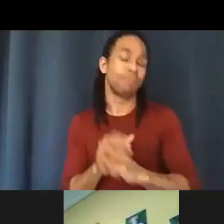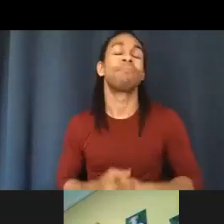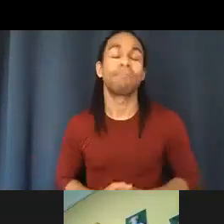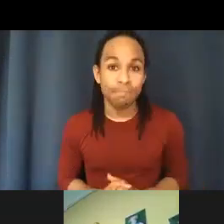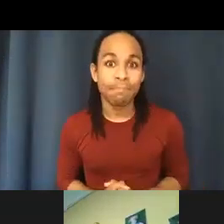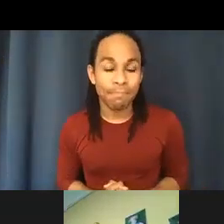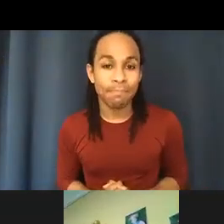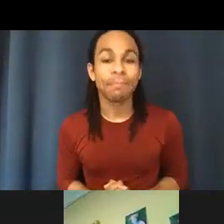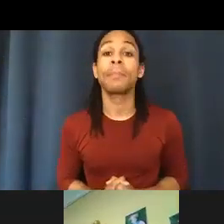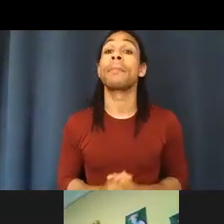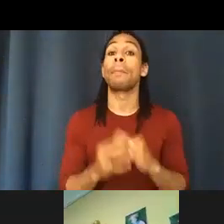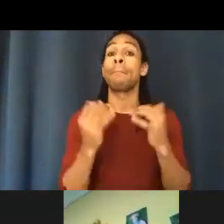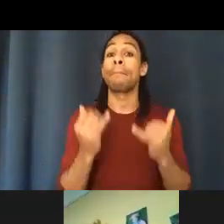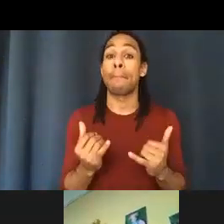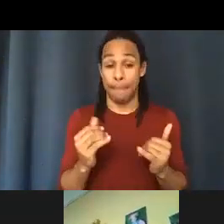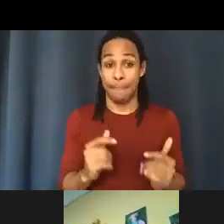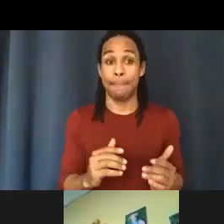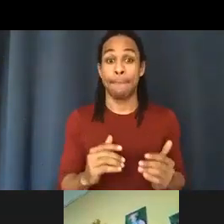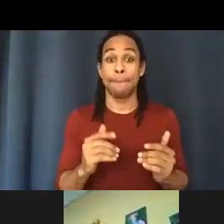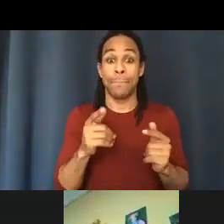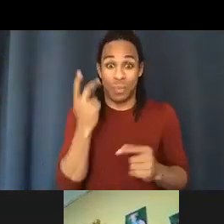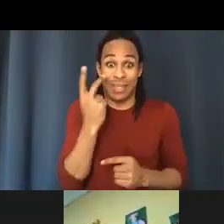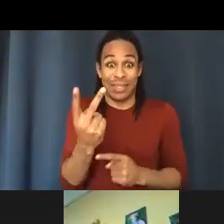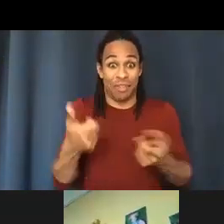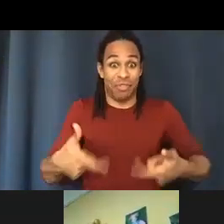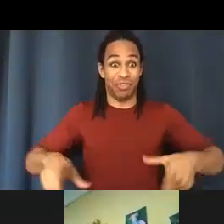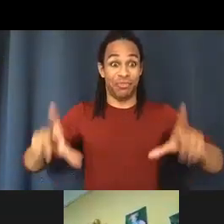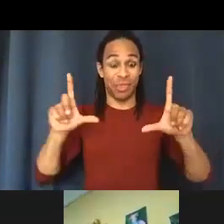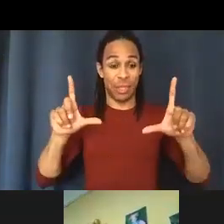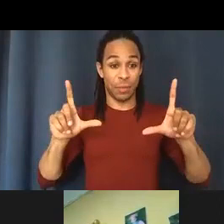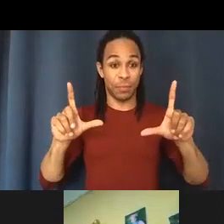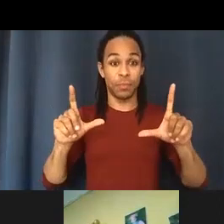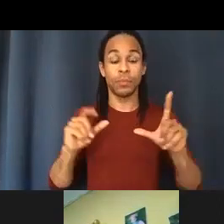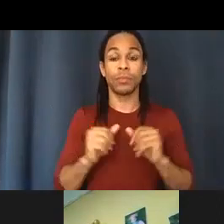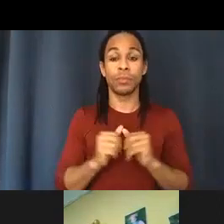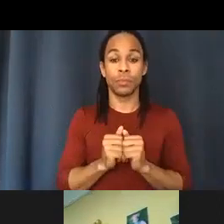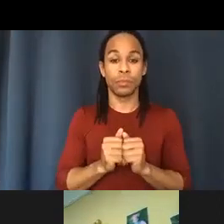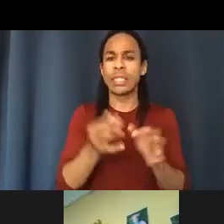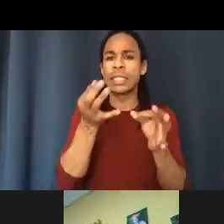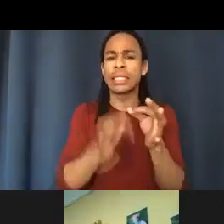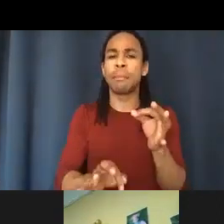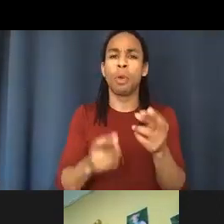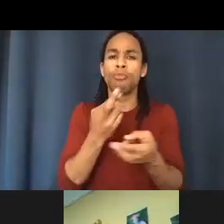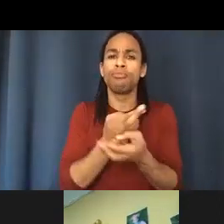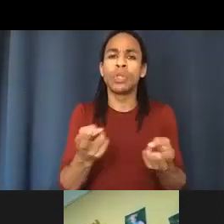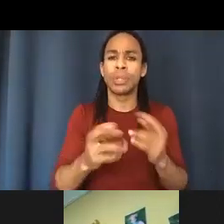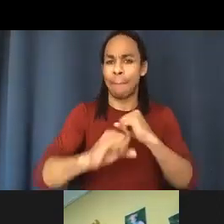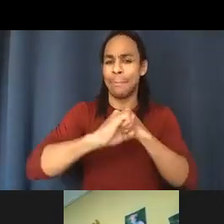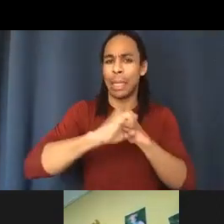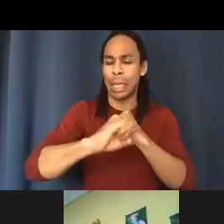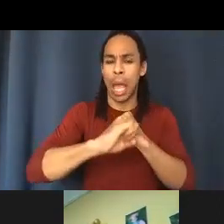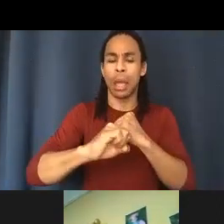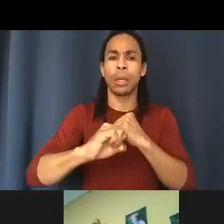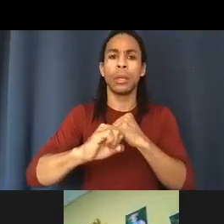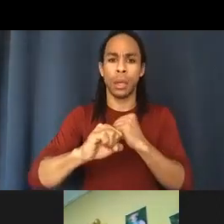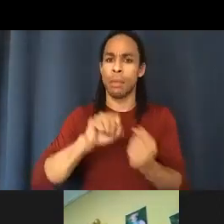Thank you. So what you have on the screen are some simple materials that we have developed to